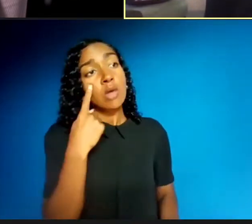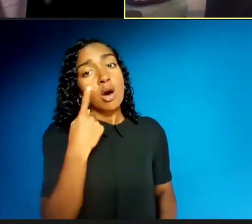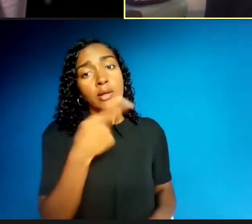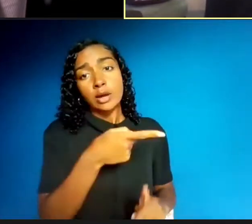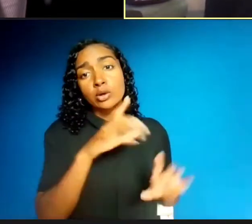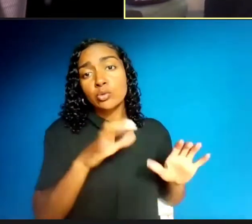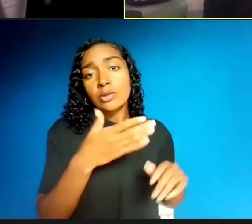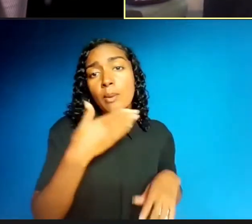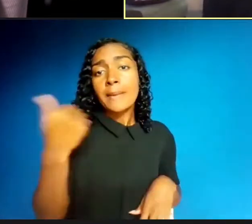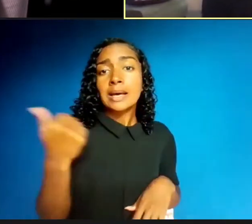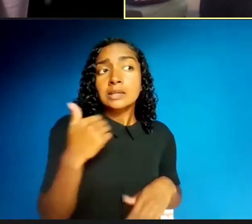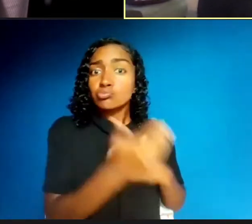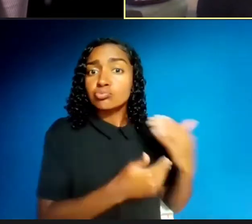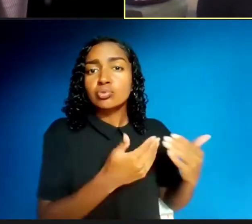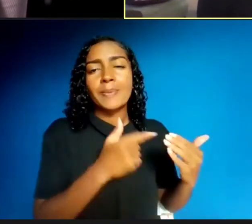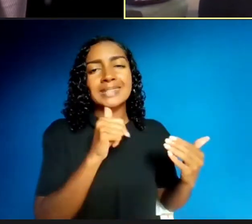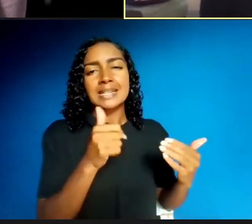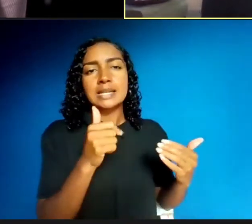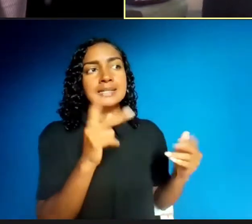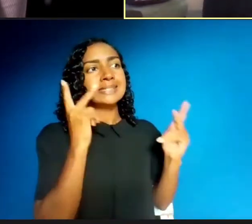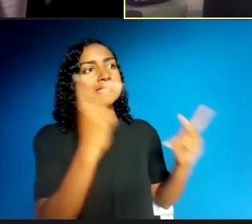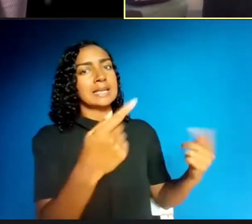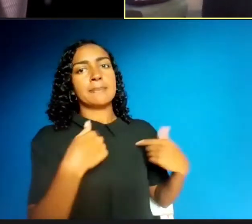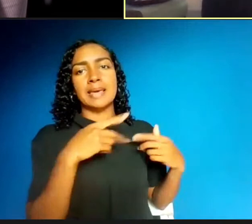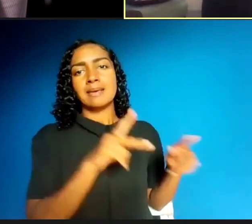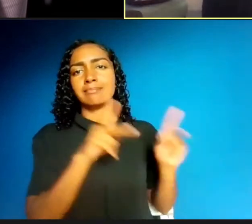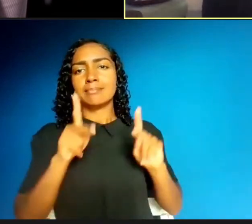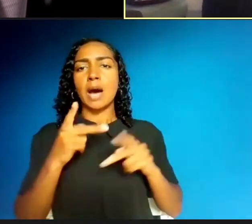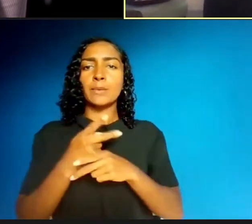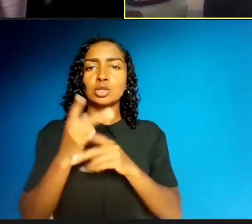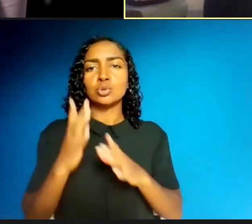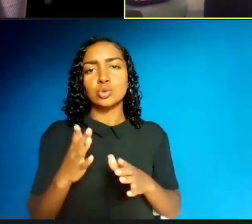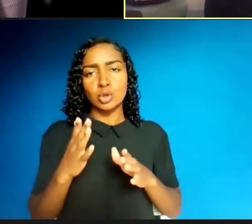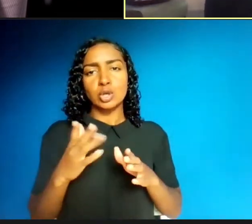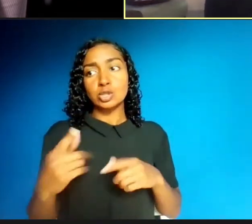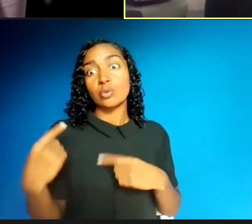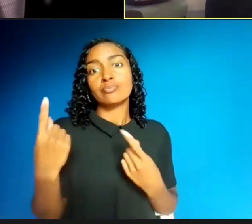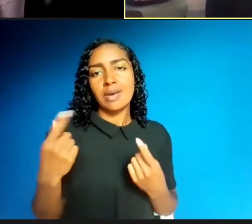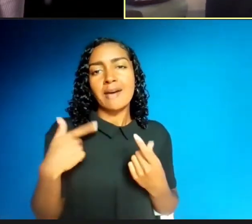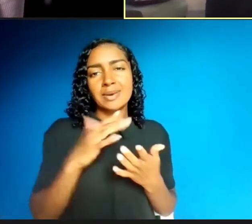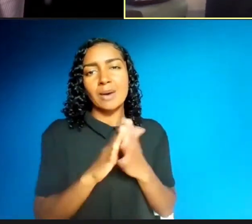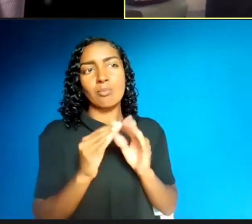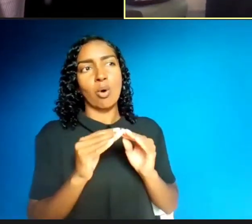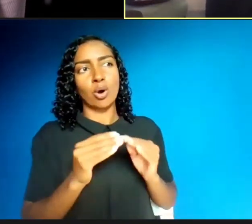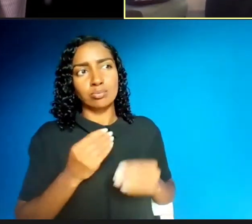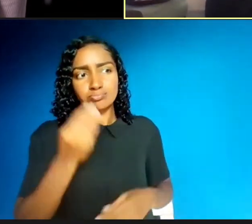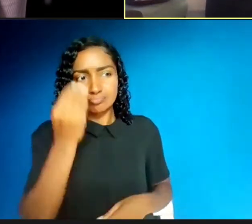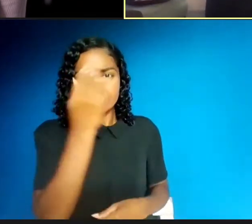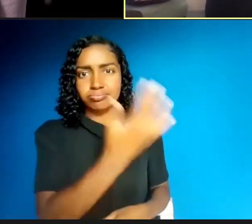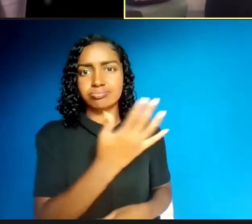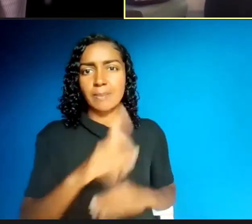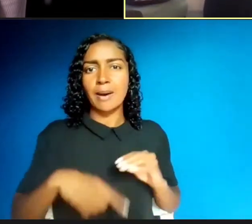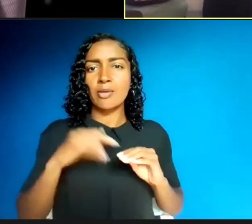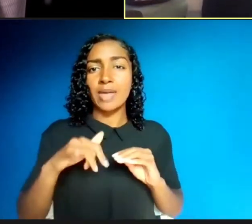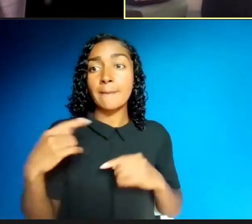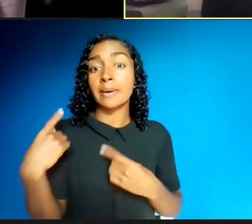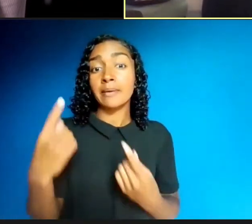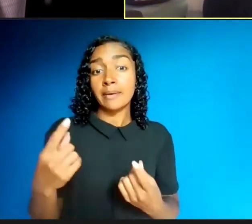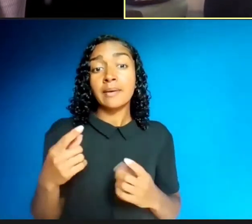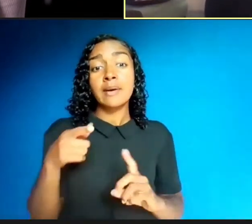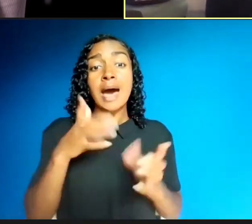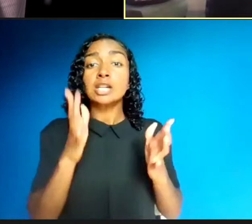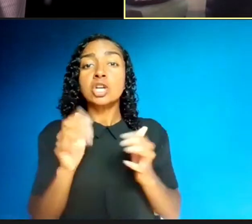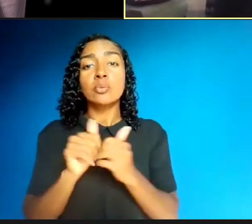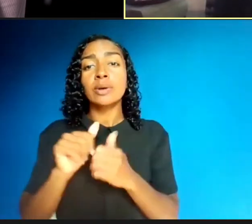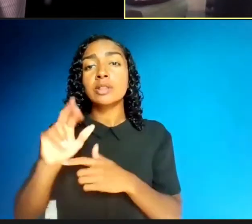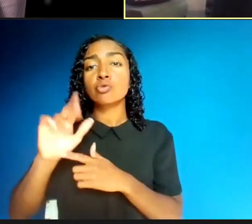I've been very vocal about that. So for me, like, I've talked to Richard Spencer. I got a lot of pushback from the left